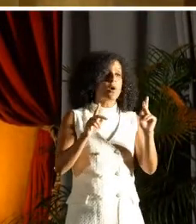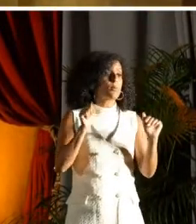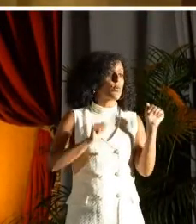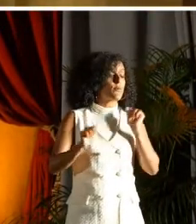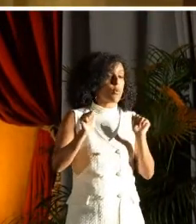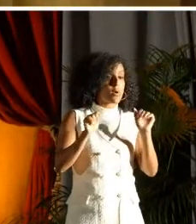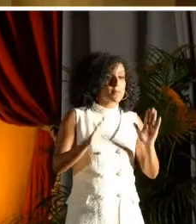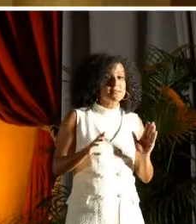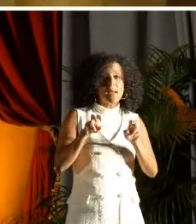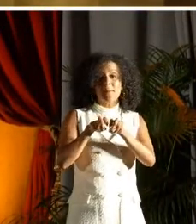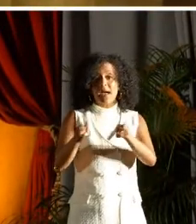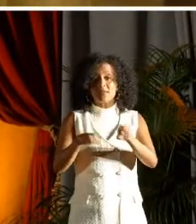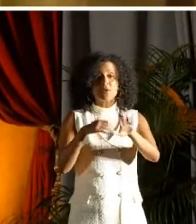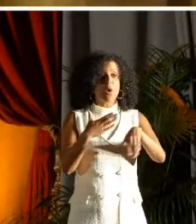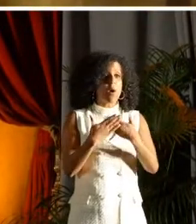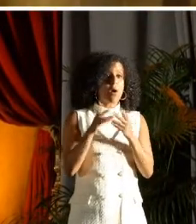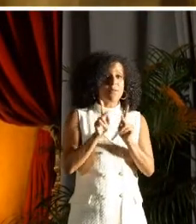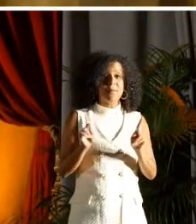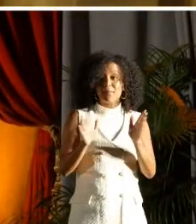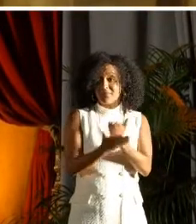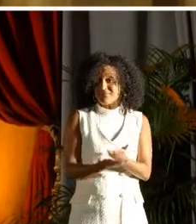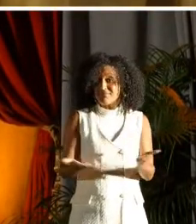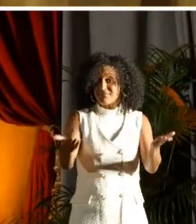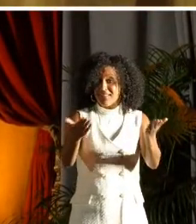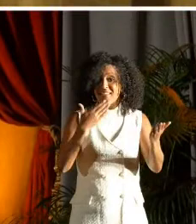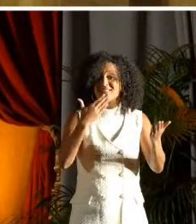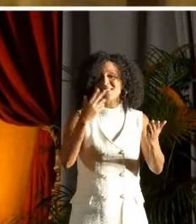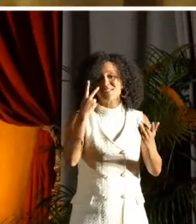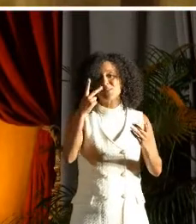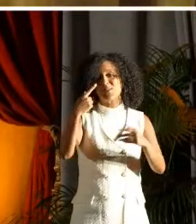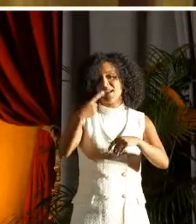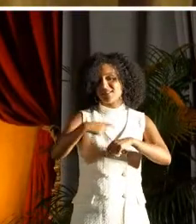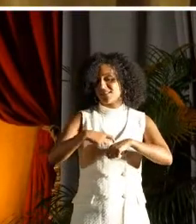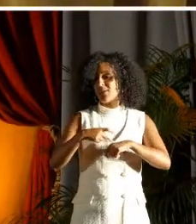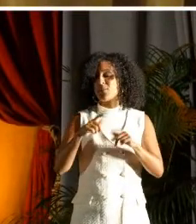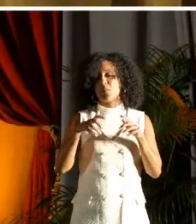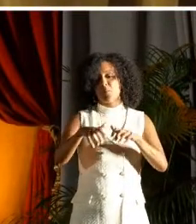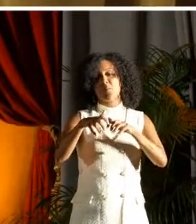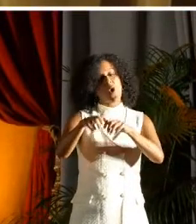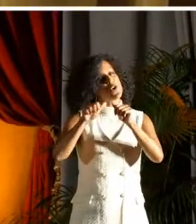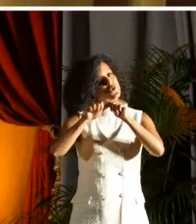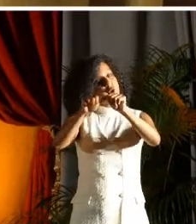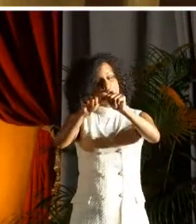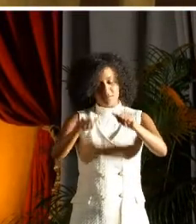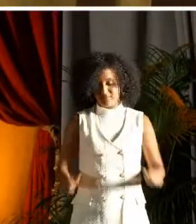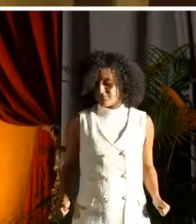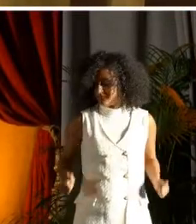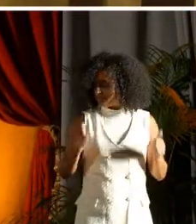performers and panelists, and to all of you. I'll see you next time. March on.